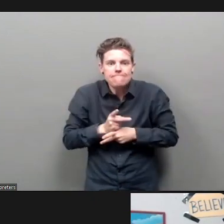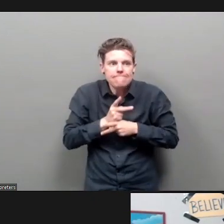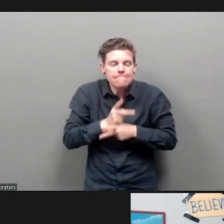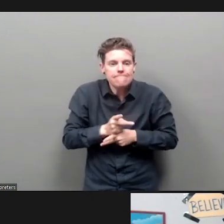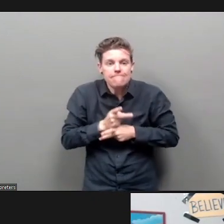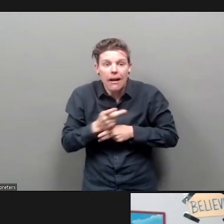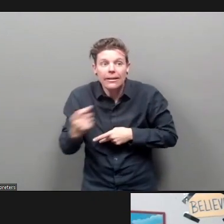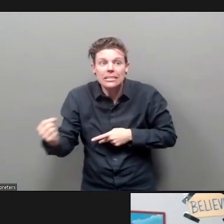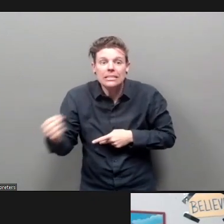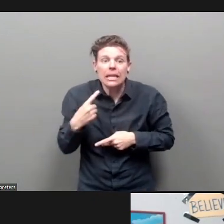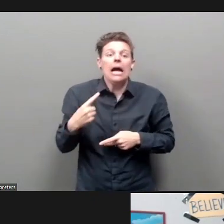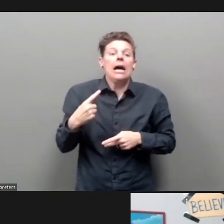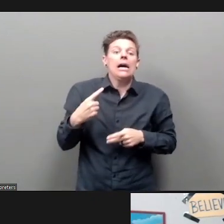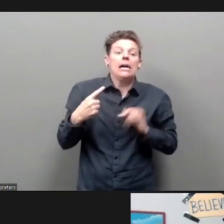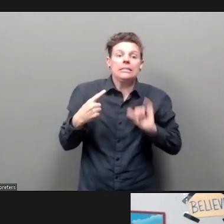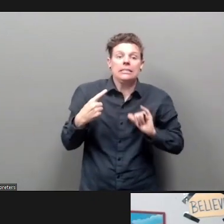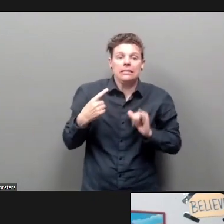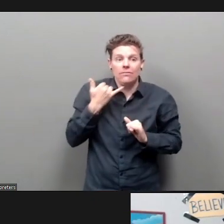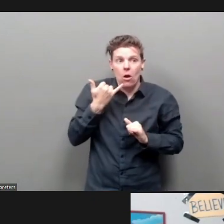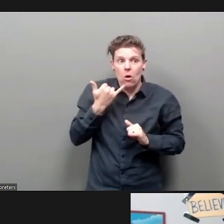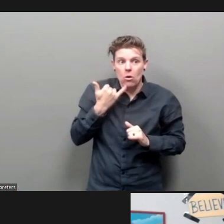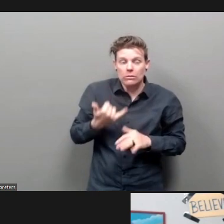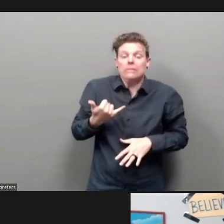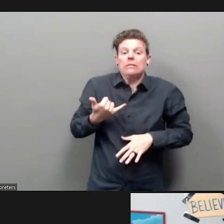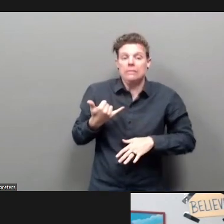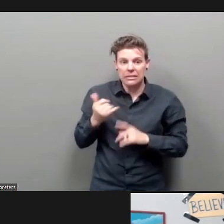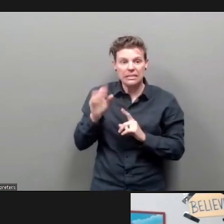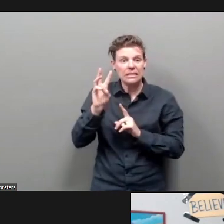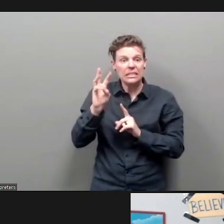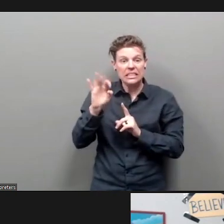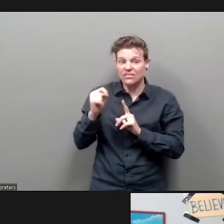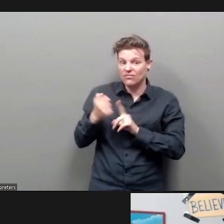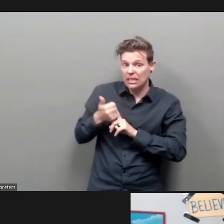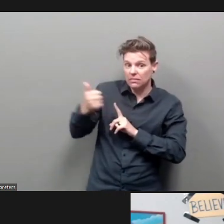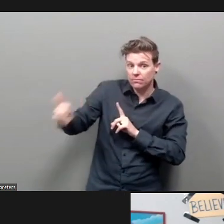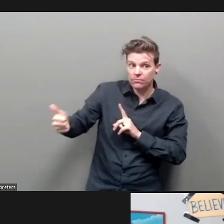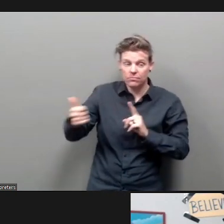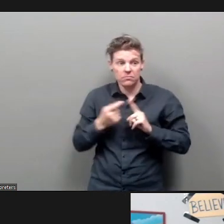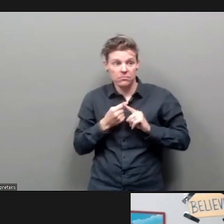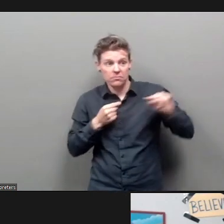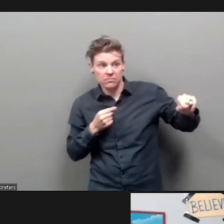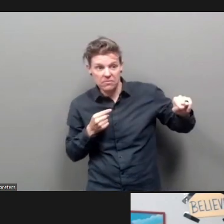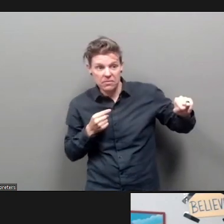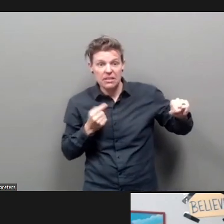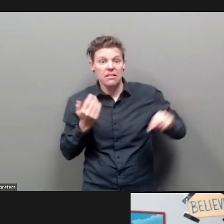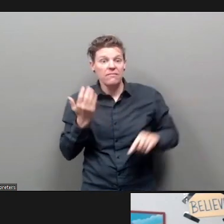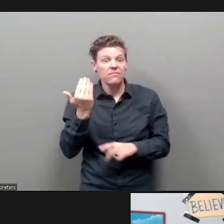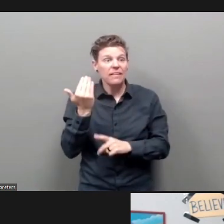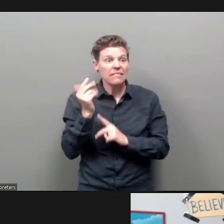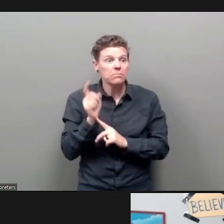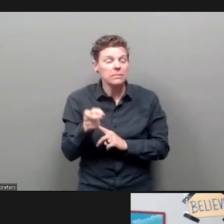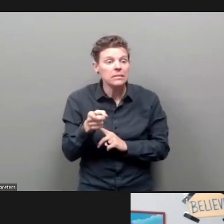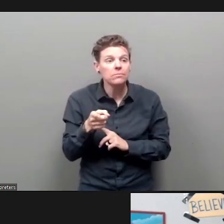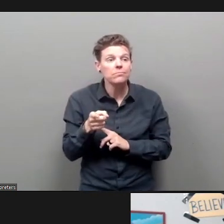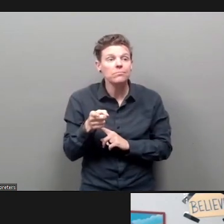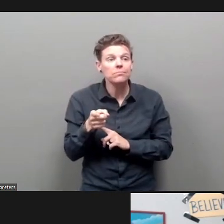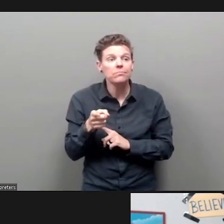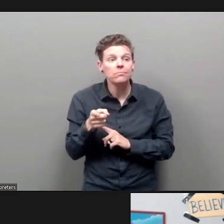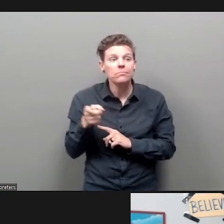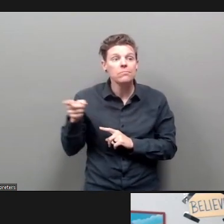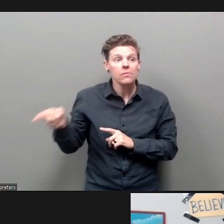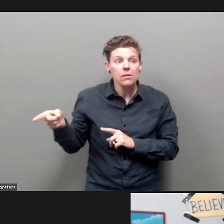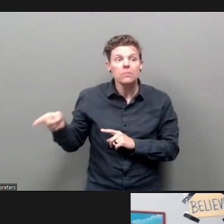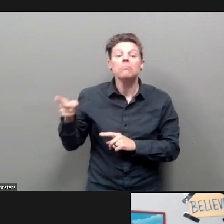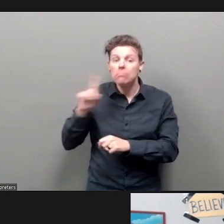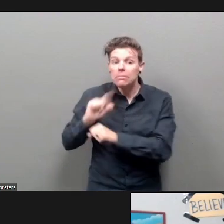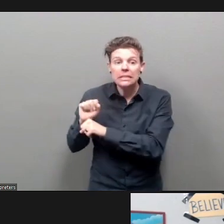phone for 15 minutes for someone who later turned out to have COVID. So it's pretty